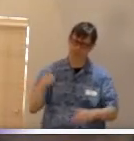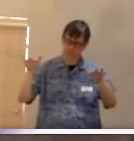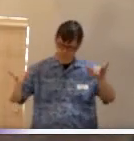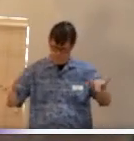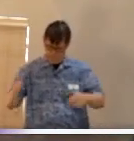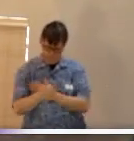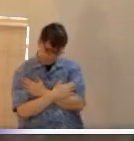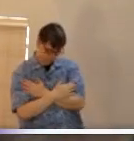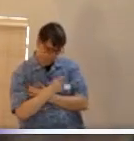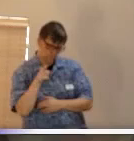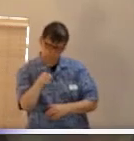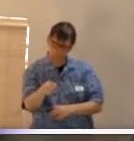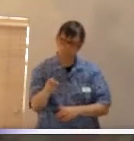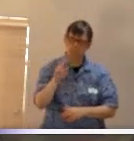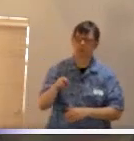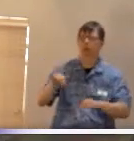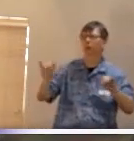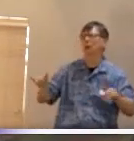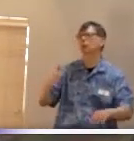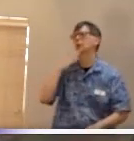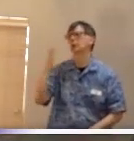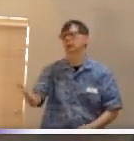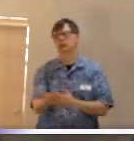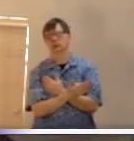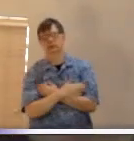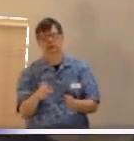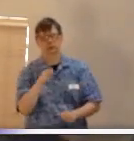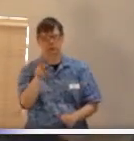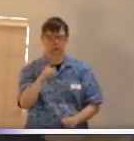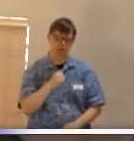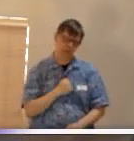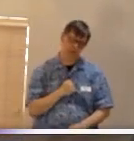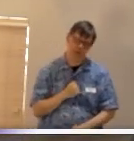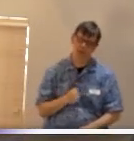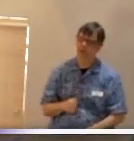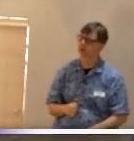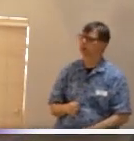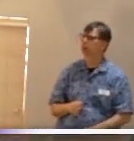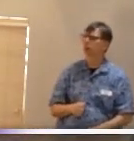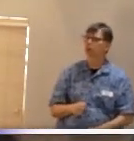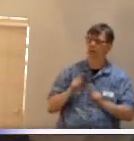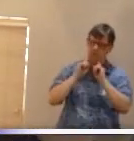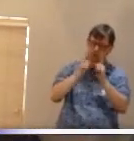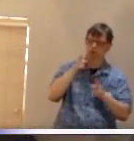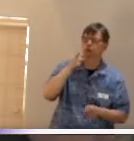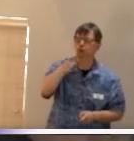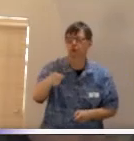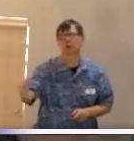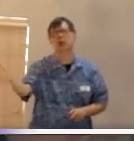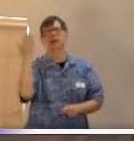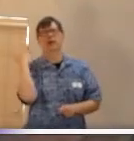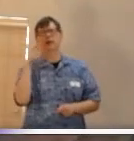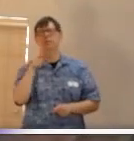is where you, your level of self-love, the love that you have for yourself when things go right or wrong, the messaging you have for yourself,